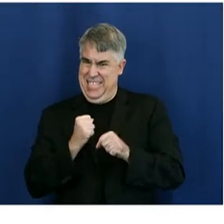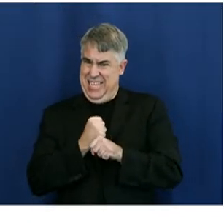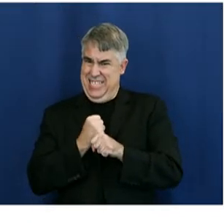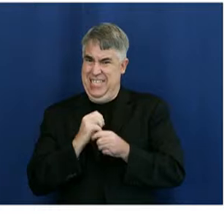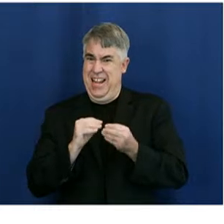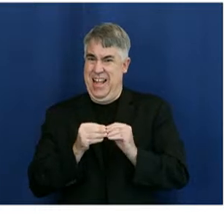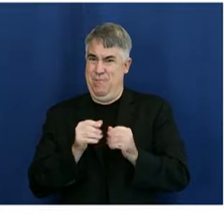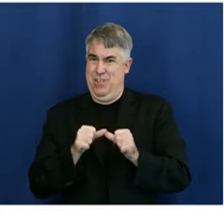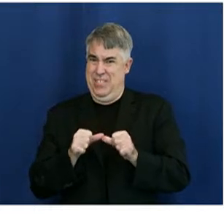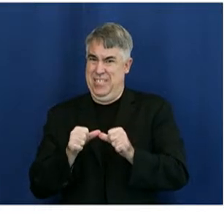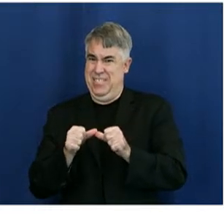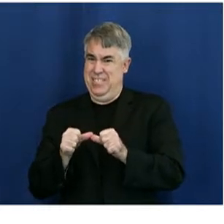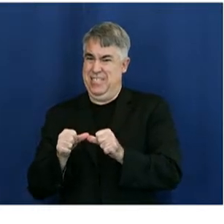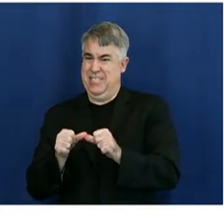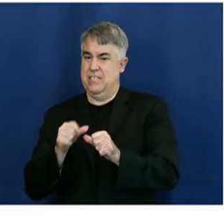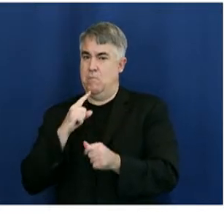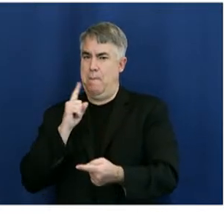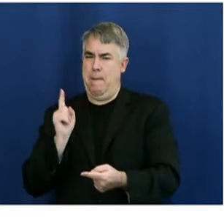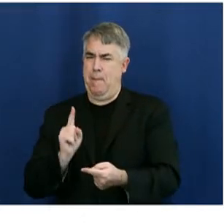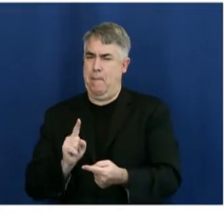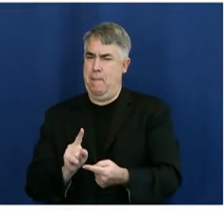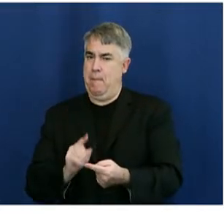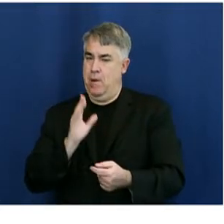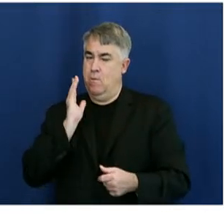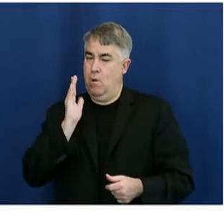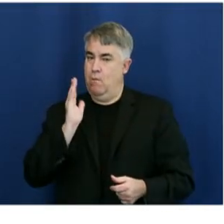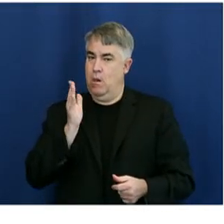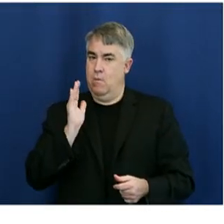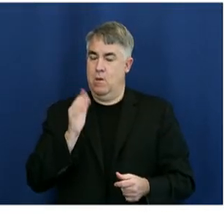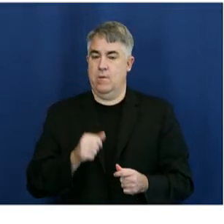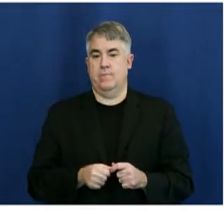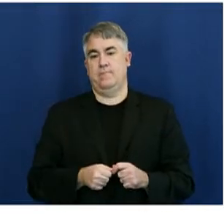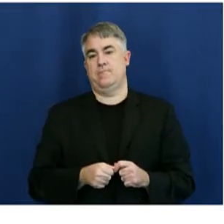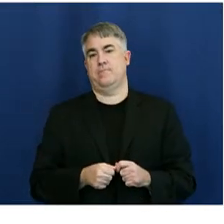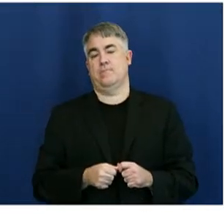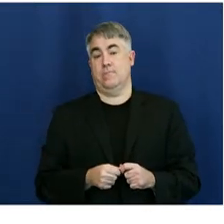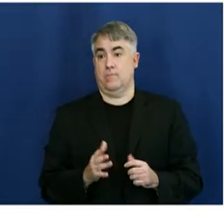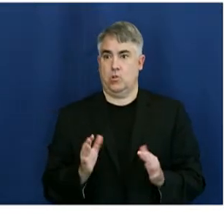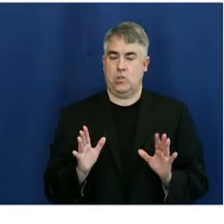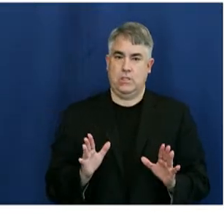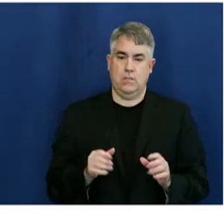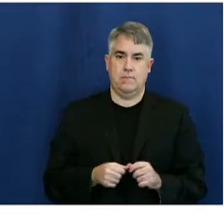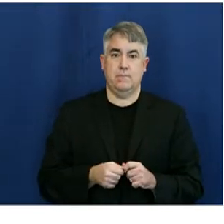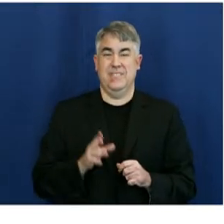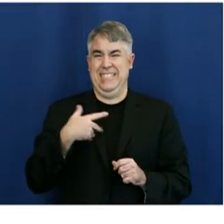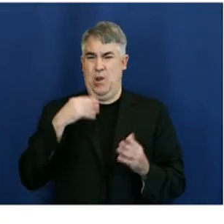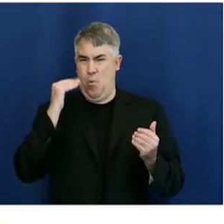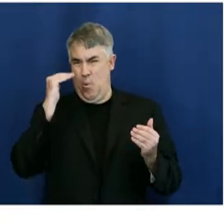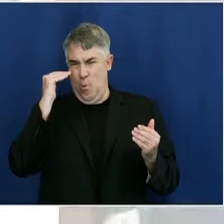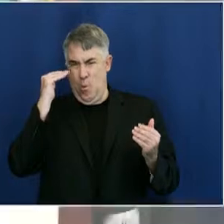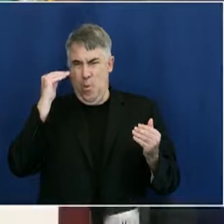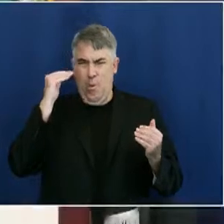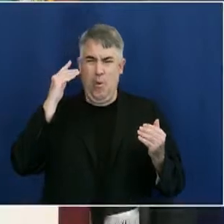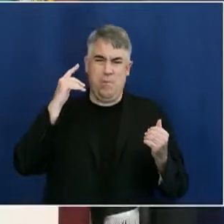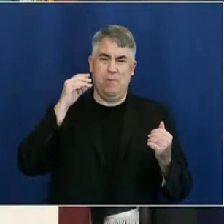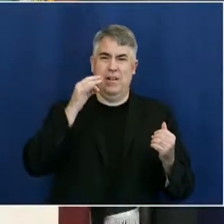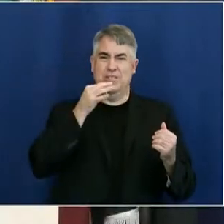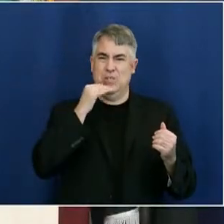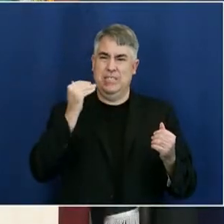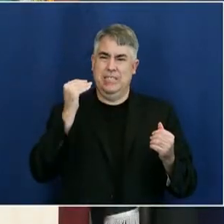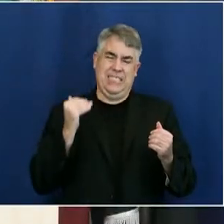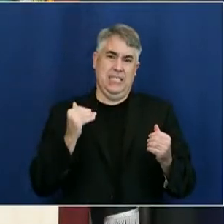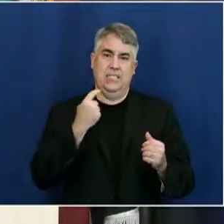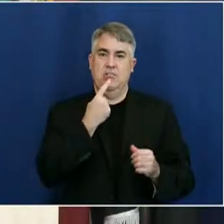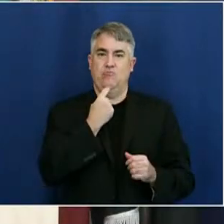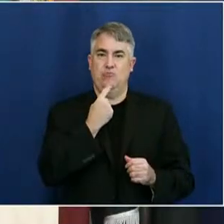taken, then we will be on a trajectory to hopefully in the near future descend into a lower tier. With that,